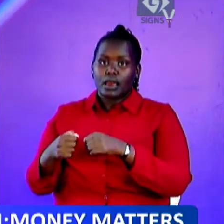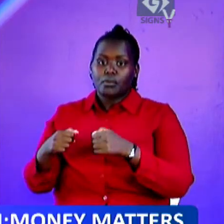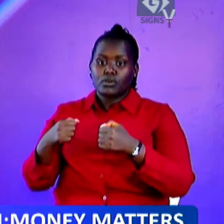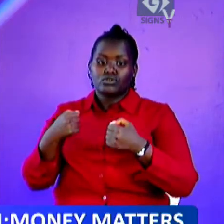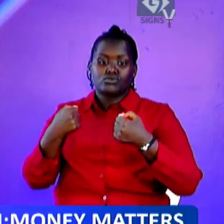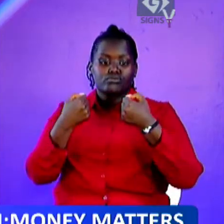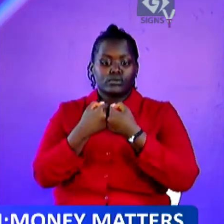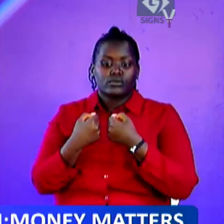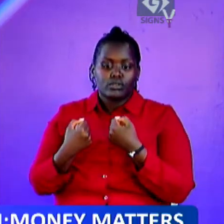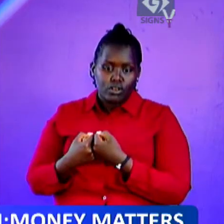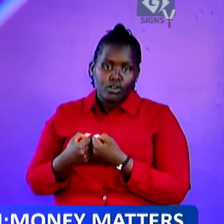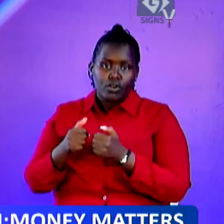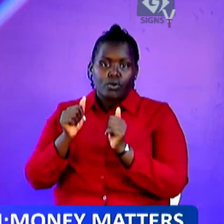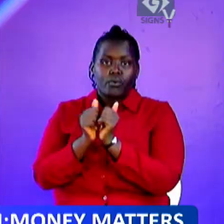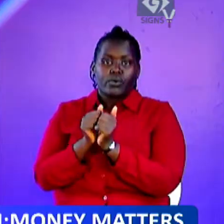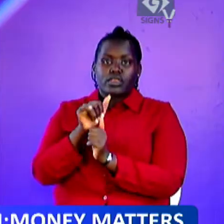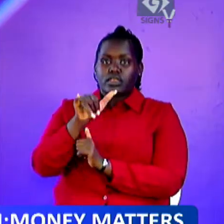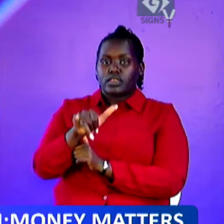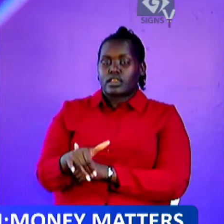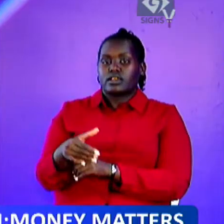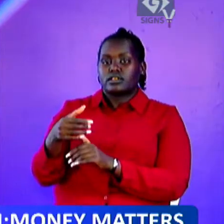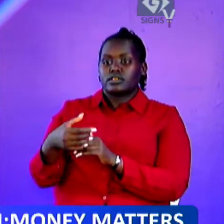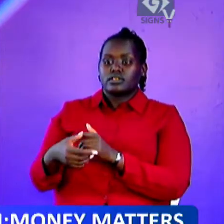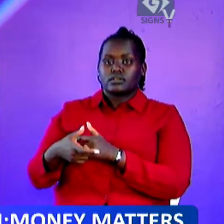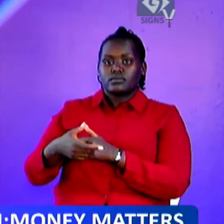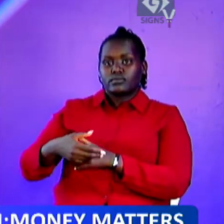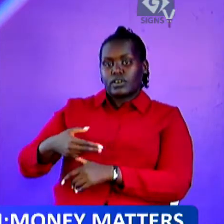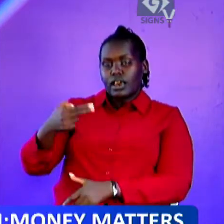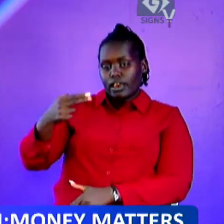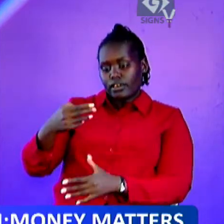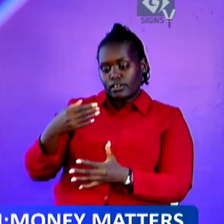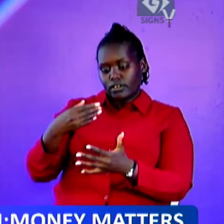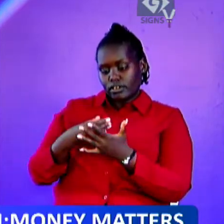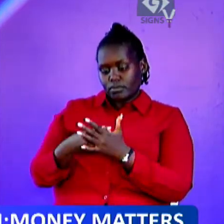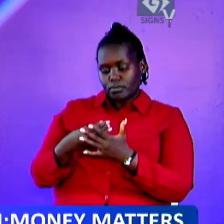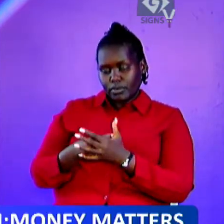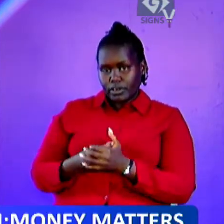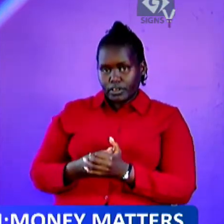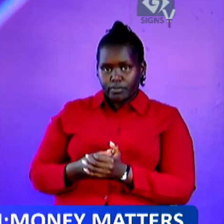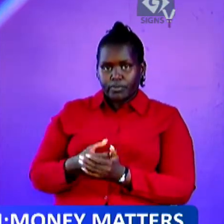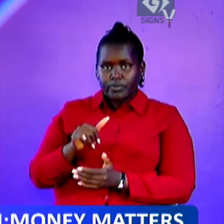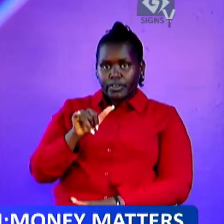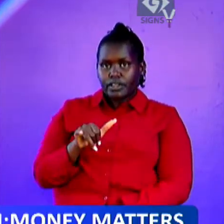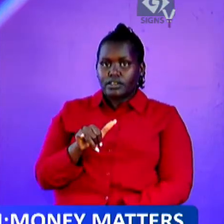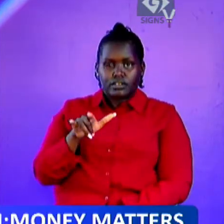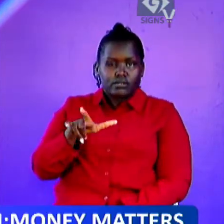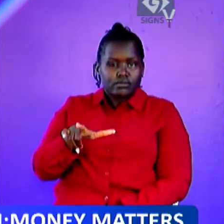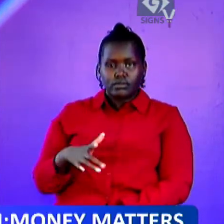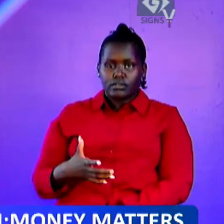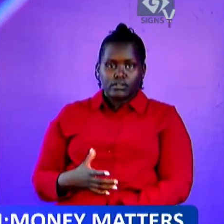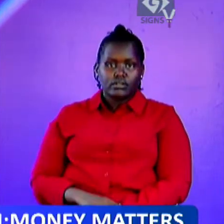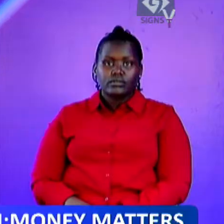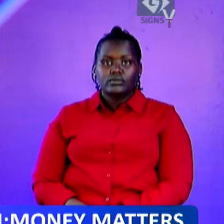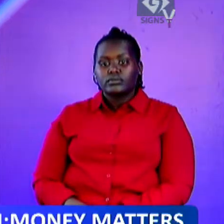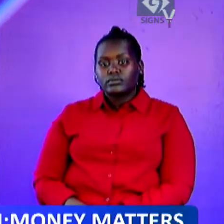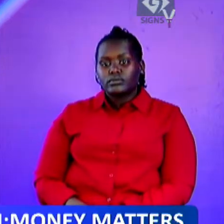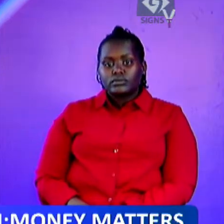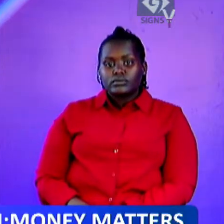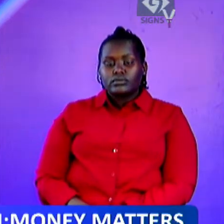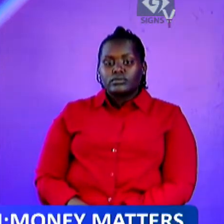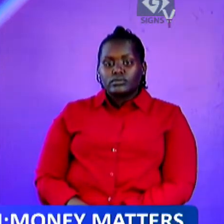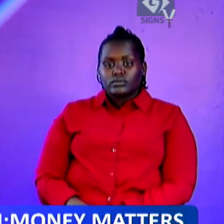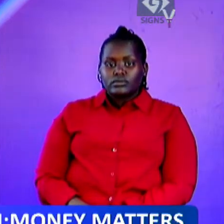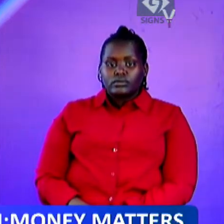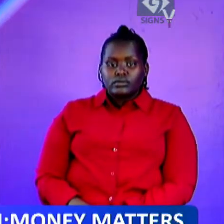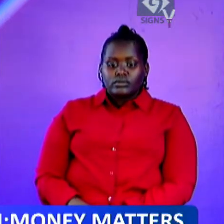with that increase in prices. Yes. That should be the bare minimum return. Yeah. Yeah.